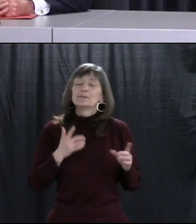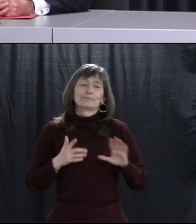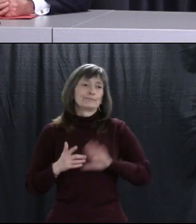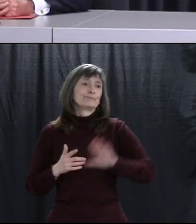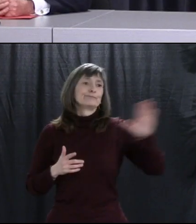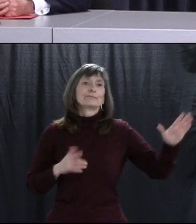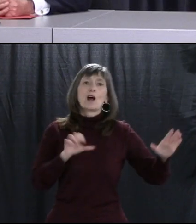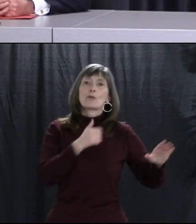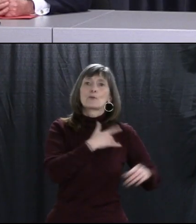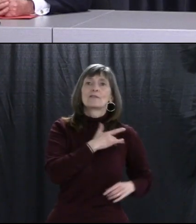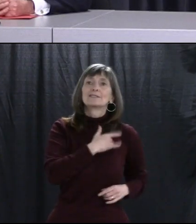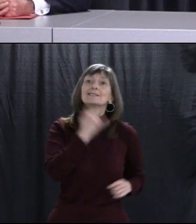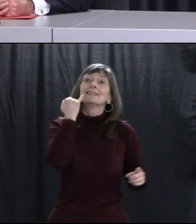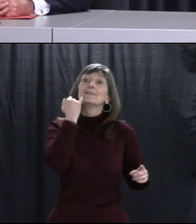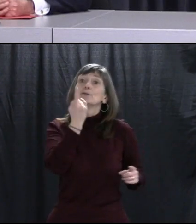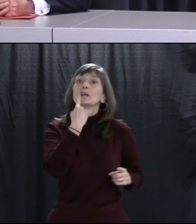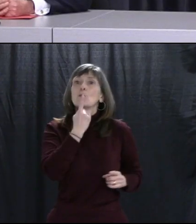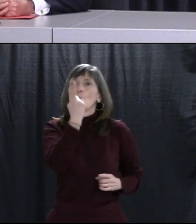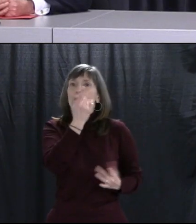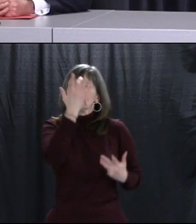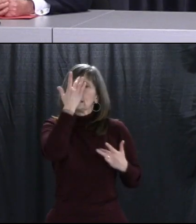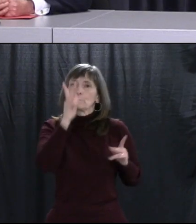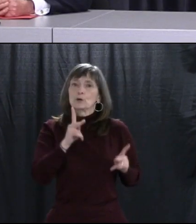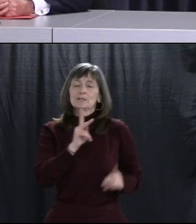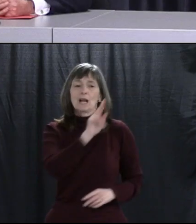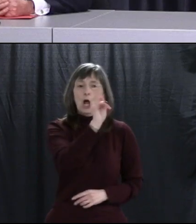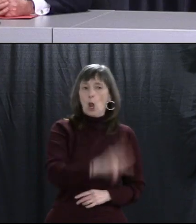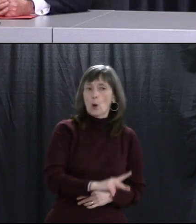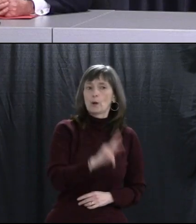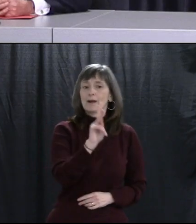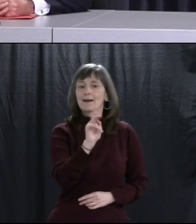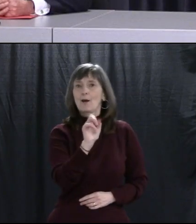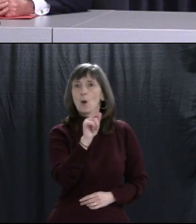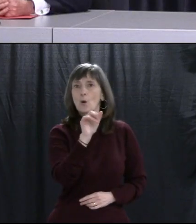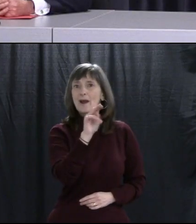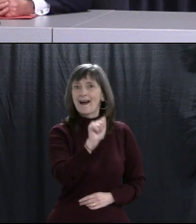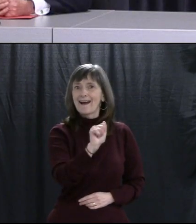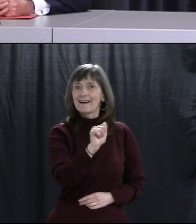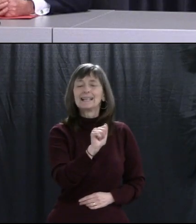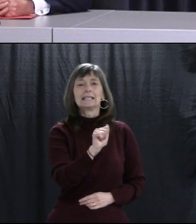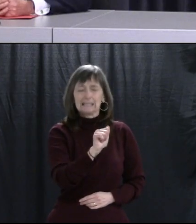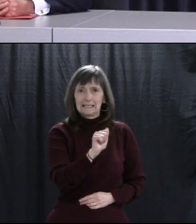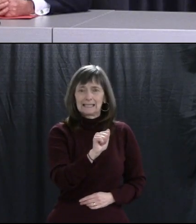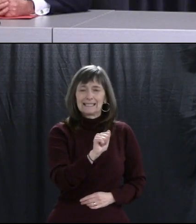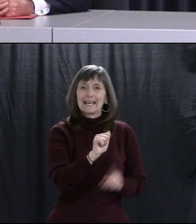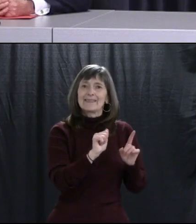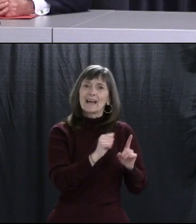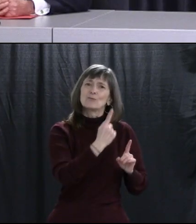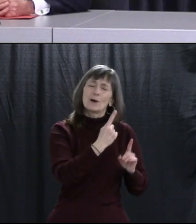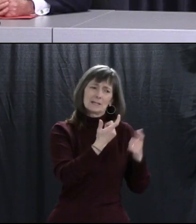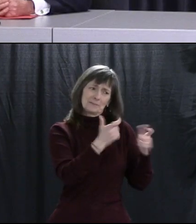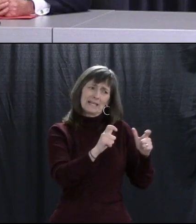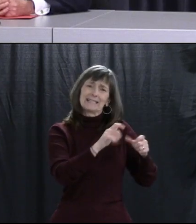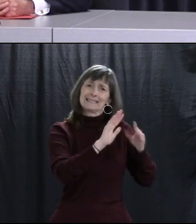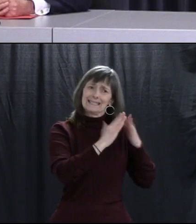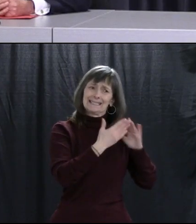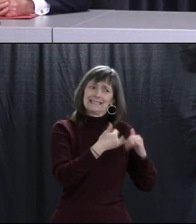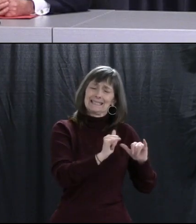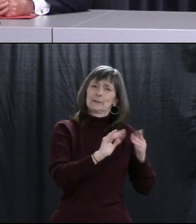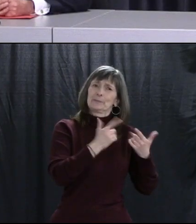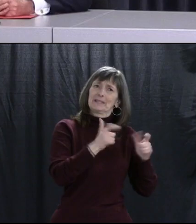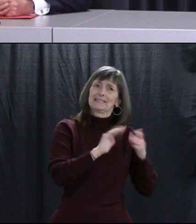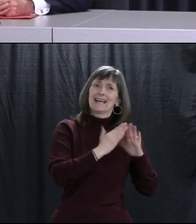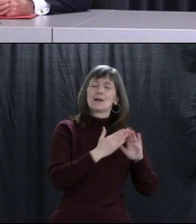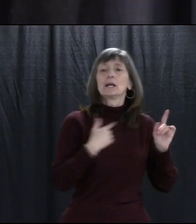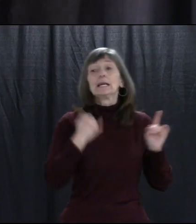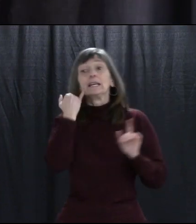Kelowna, that's completely different than saying you've got a case in Black Duck Cove or Green Island Cove or somewhere like that, because it's very easy